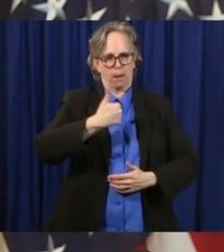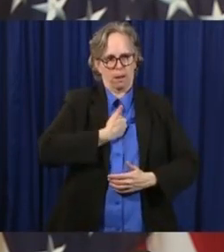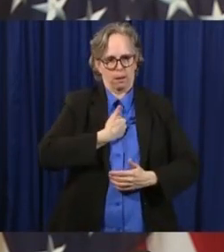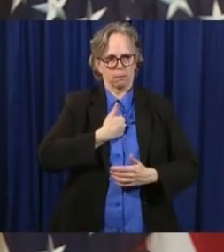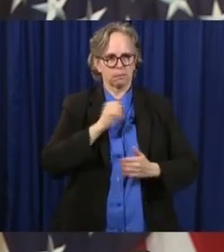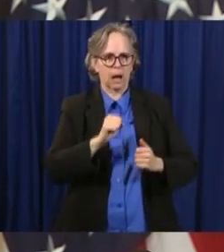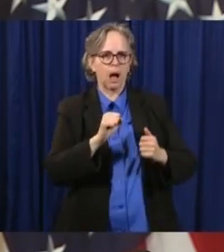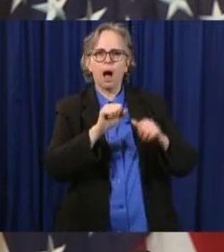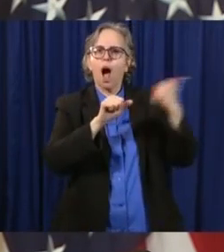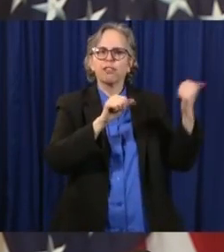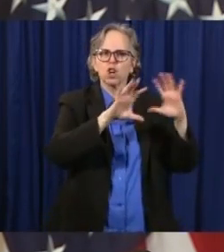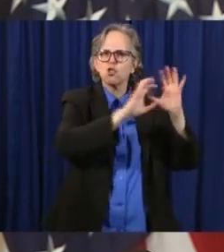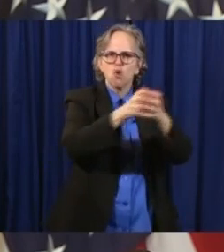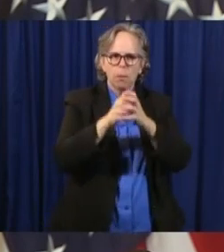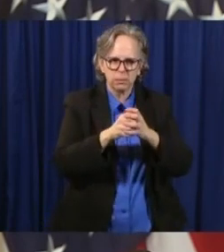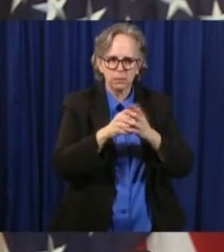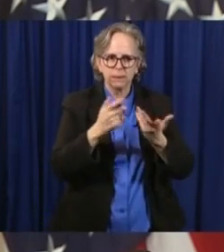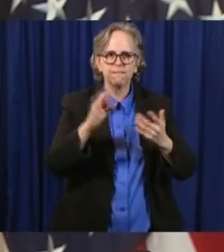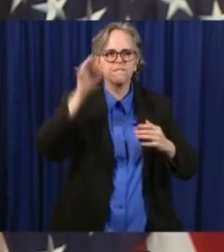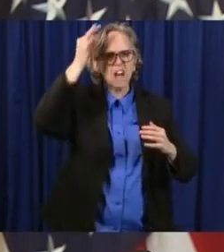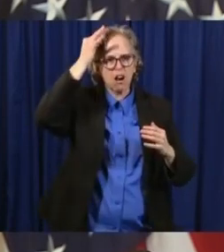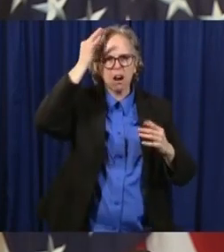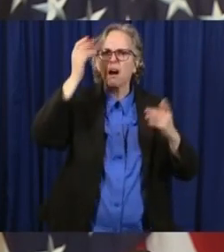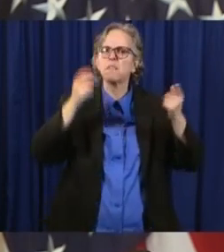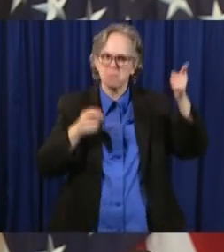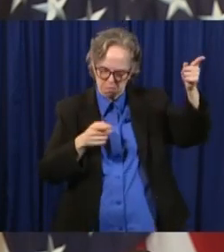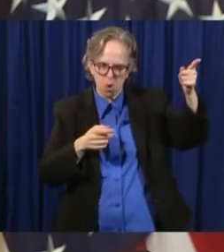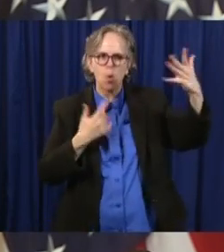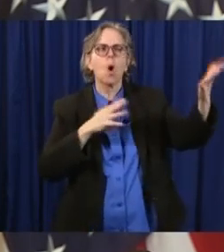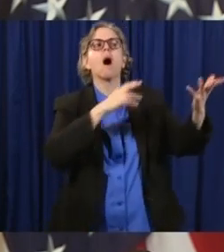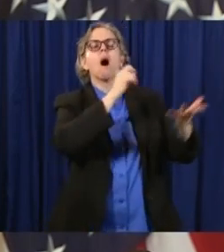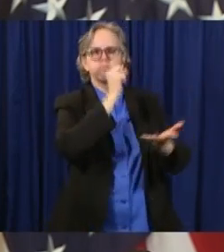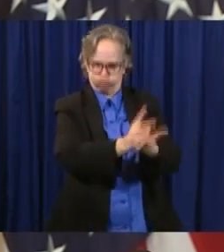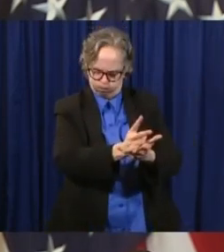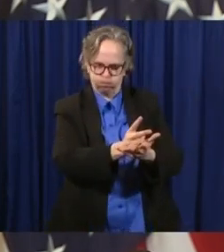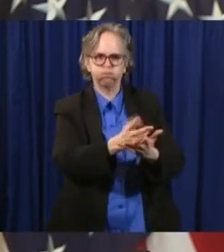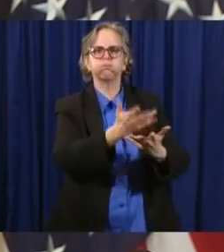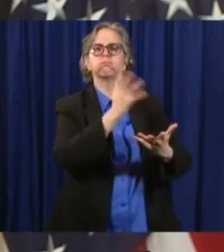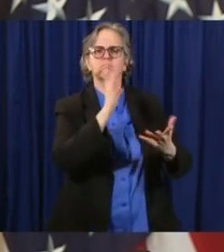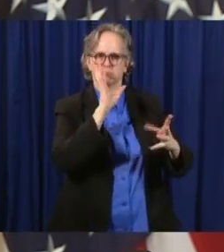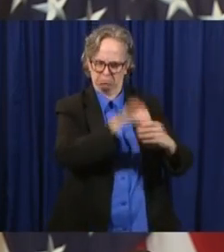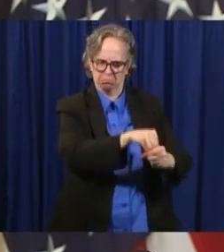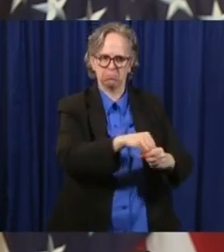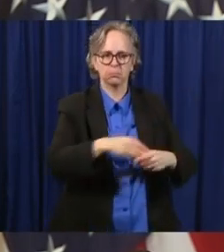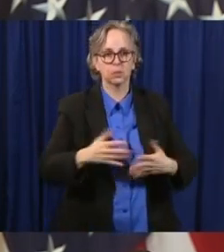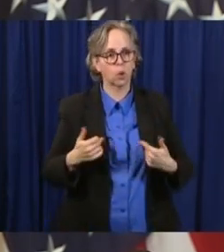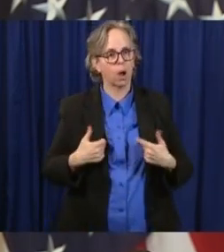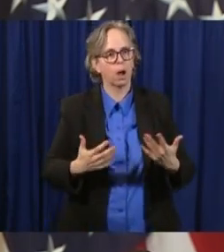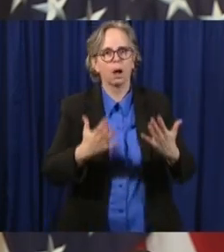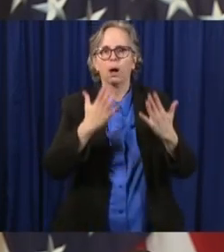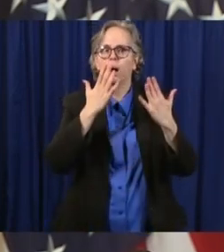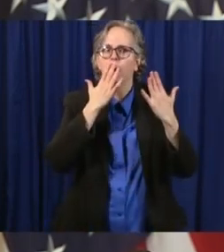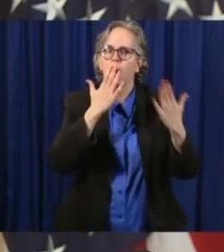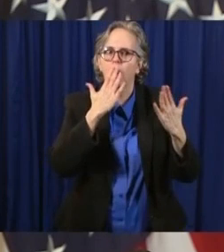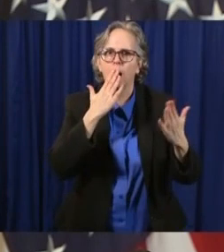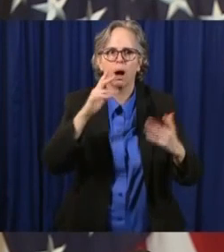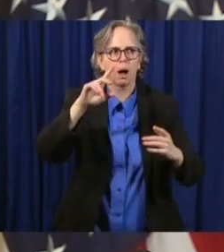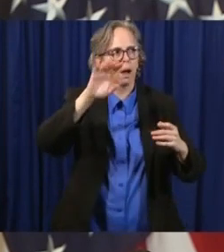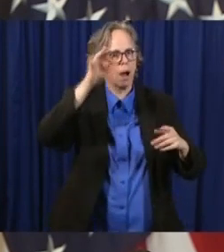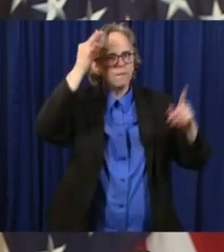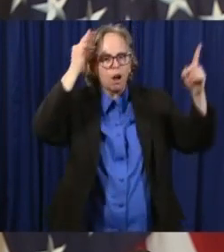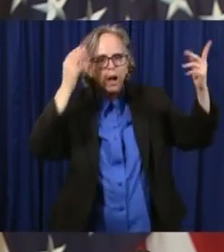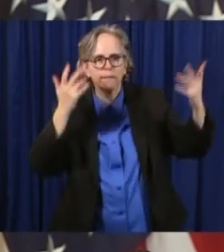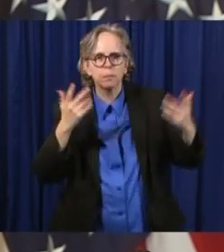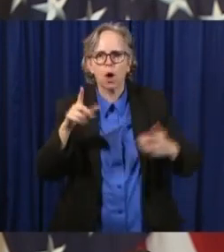granted expanded eligibility. I am deeply grateful for the unwavering support of the governor, the lieutenant governor, and